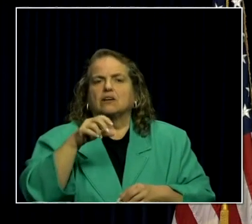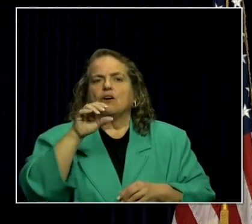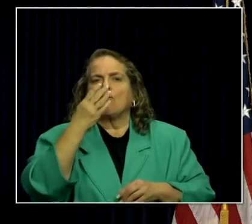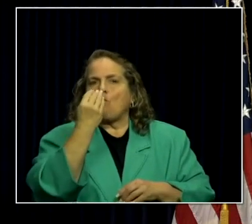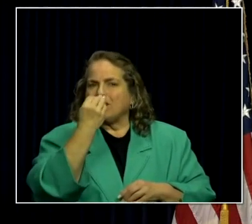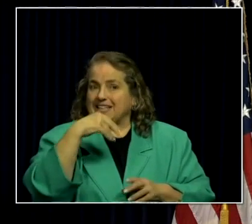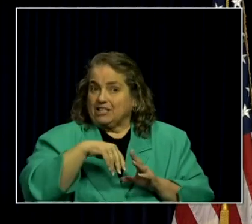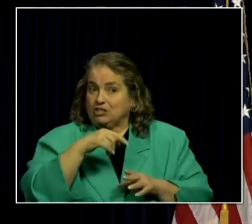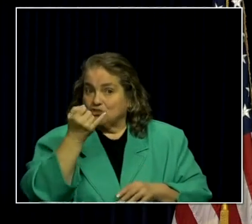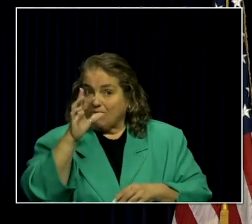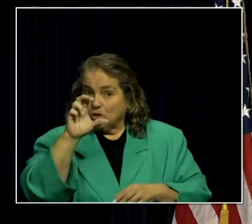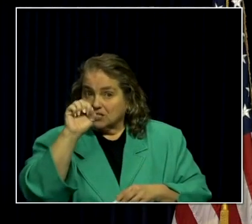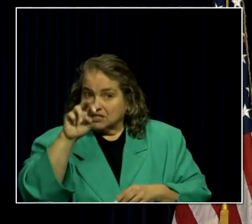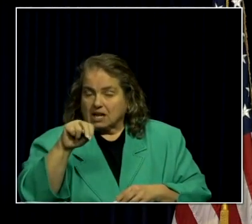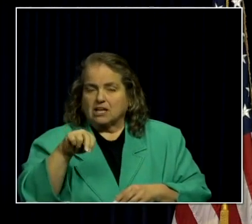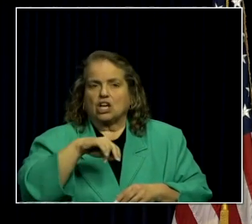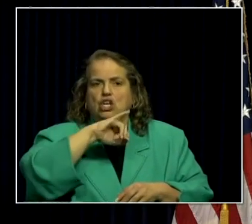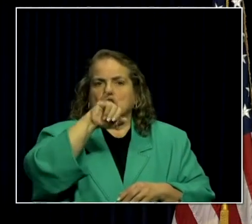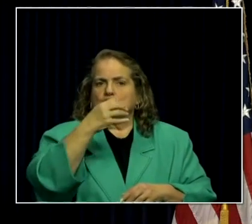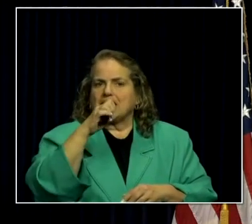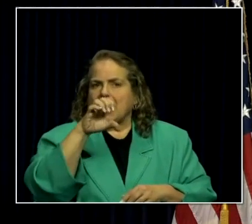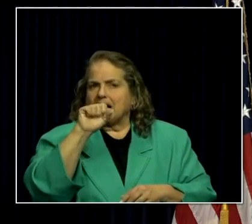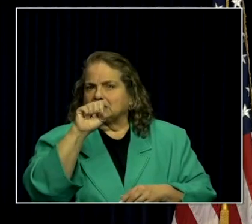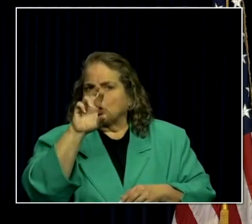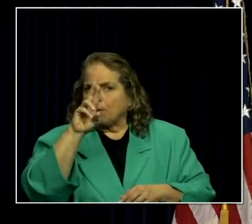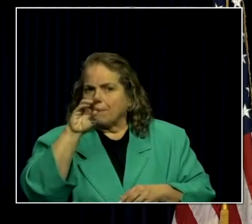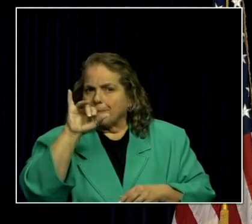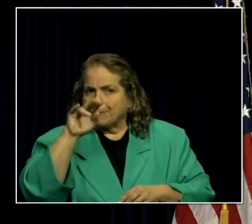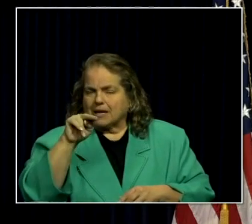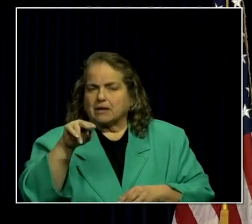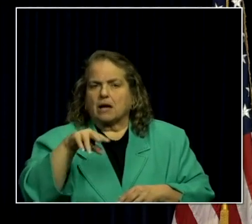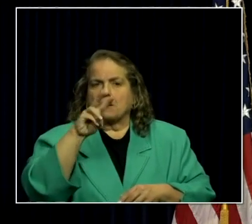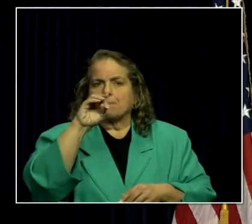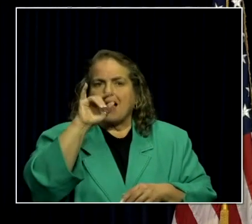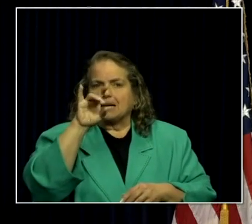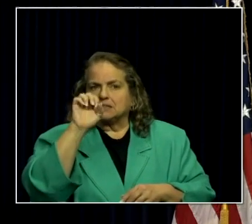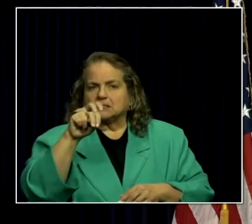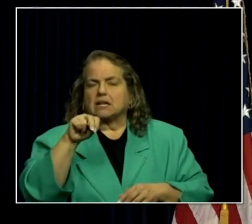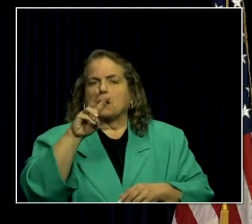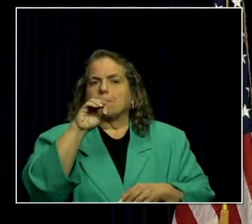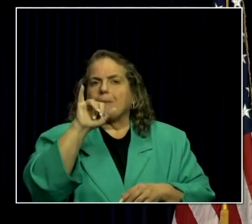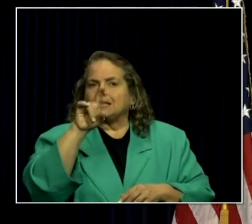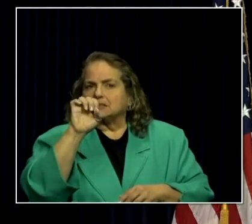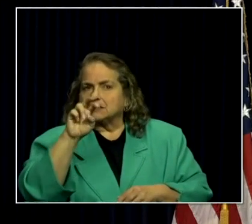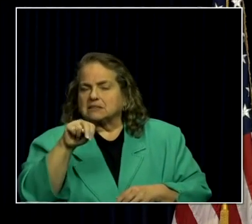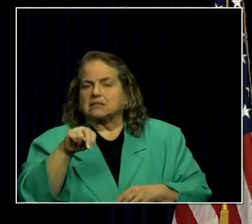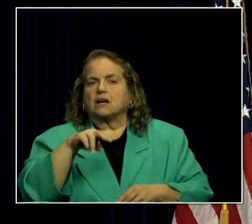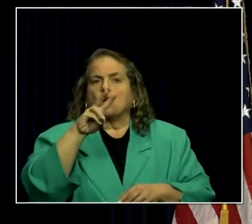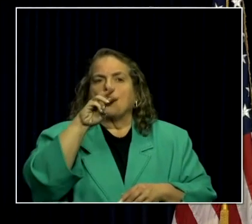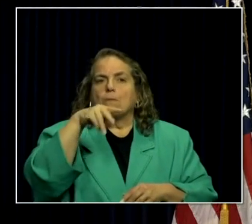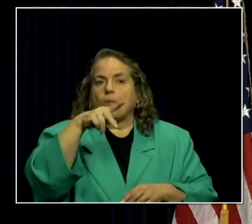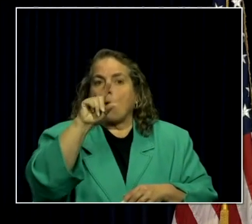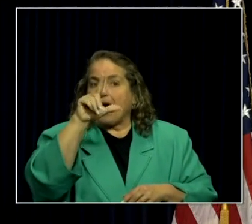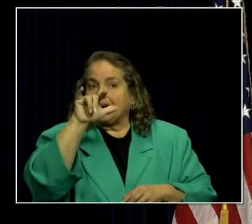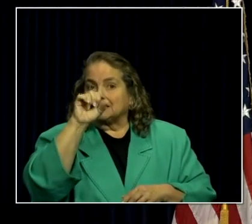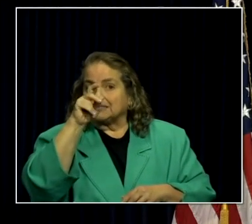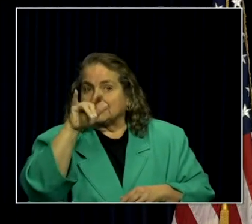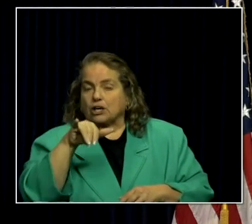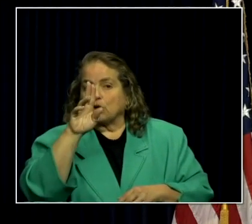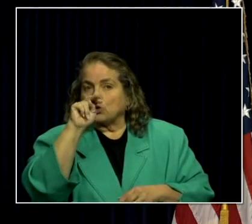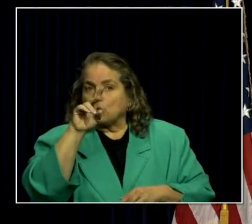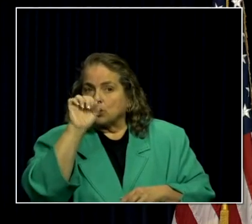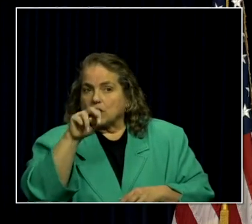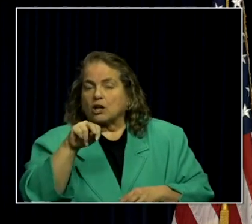Jefferson, four in Jessamine, two in Madison, one in Mason, one in Mercer, one in Pulaski, one in Union, one in